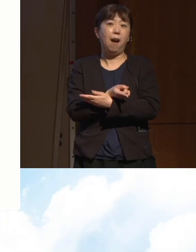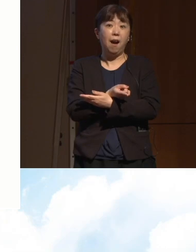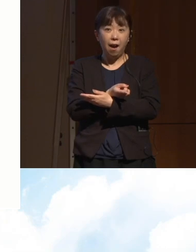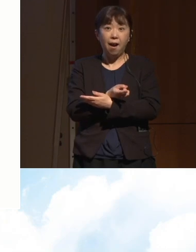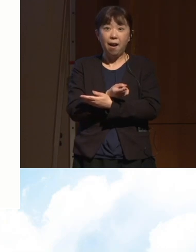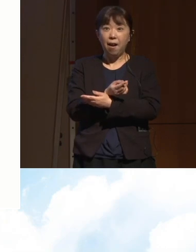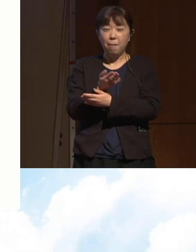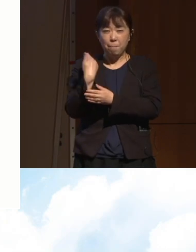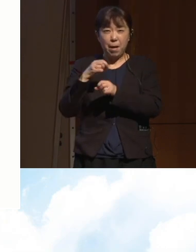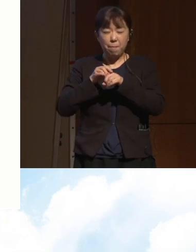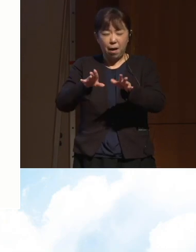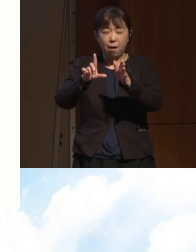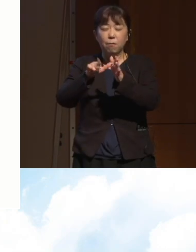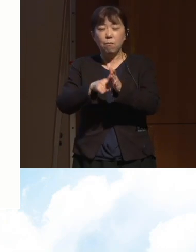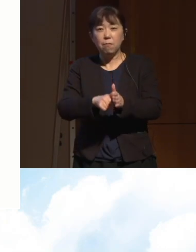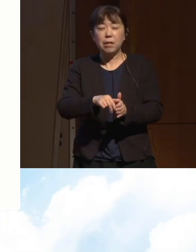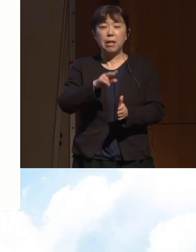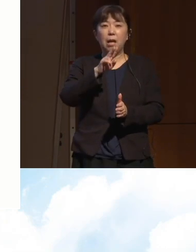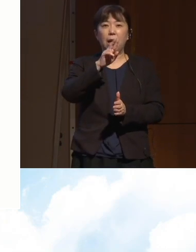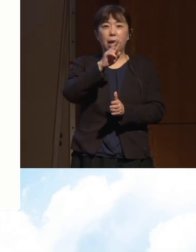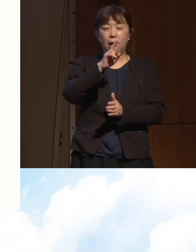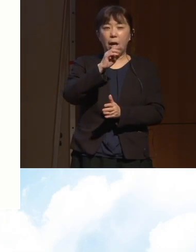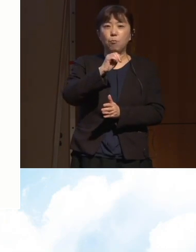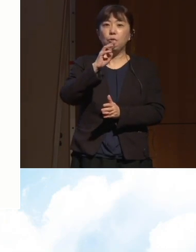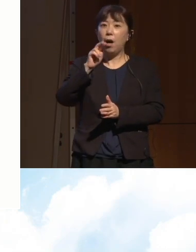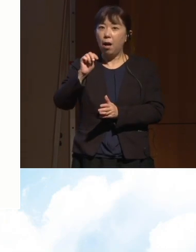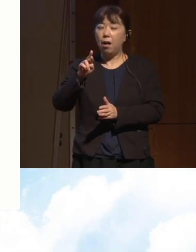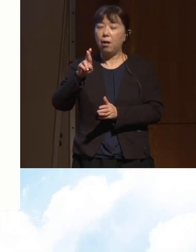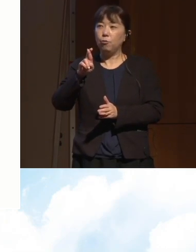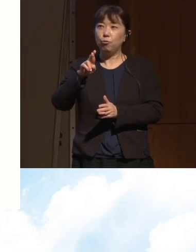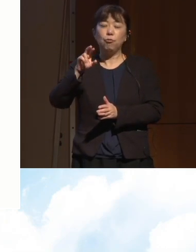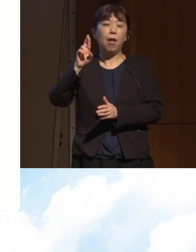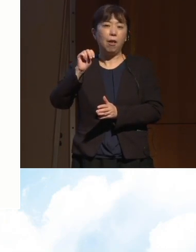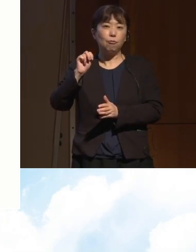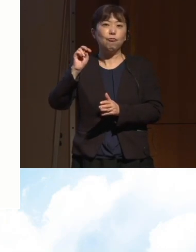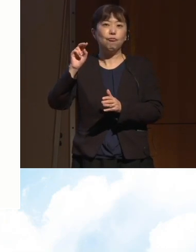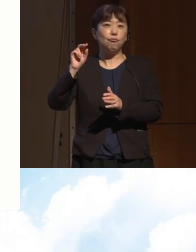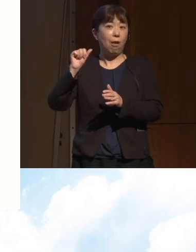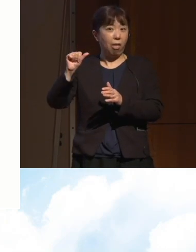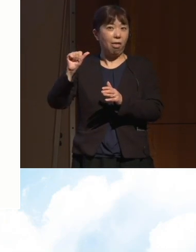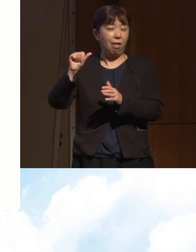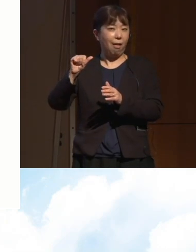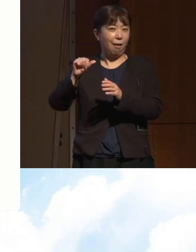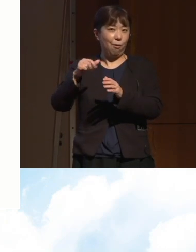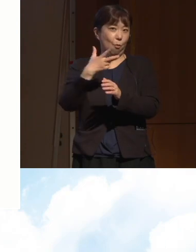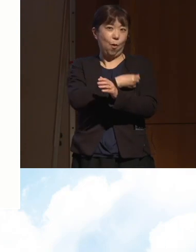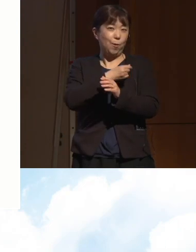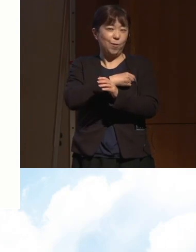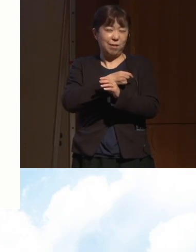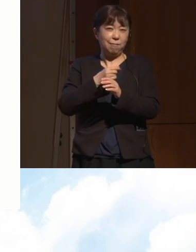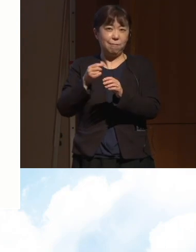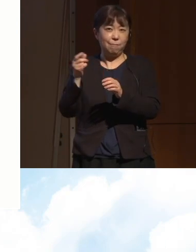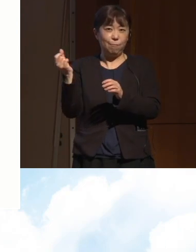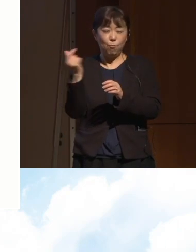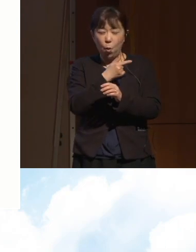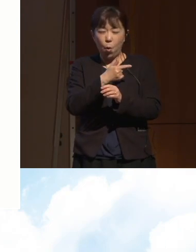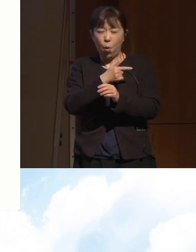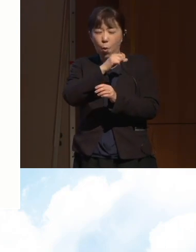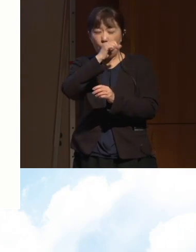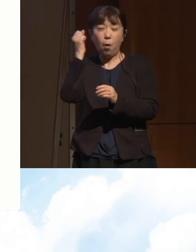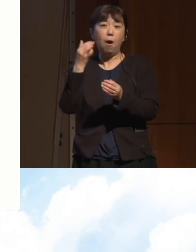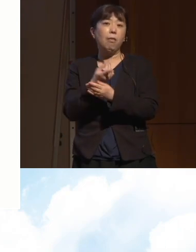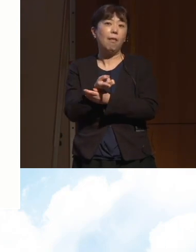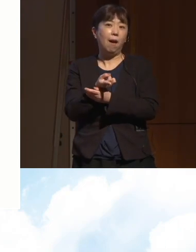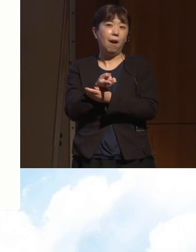is because Barney knew how to stabilize the pre-fusion form of SARS-CoV-2. And so that went into all the